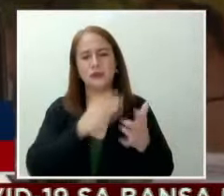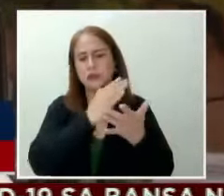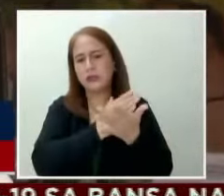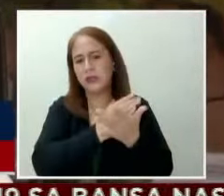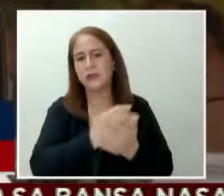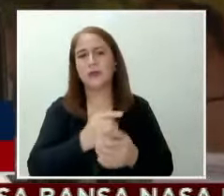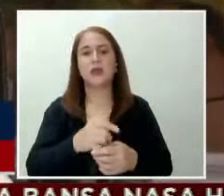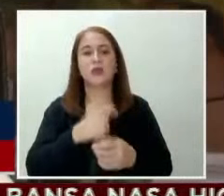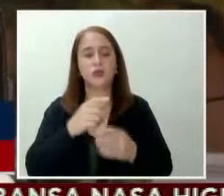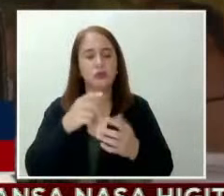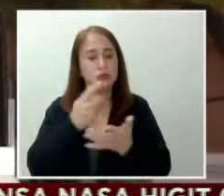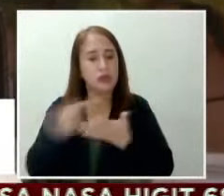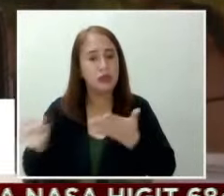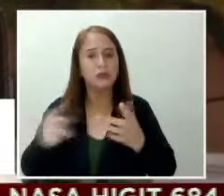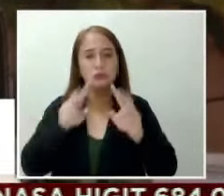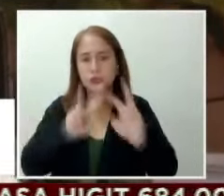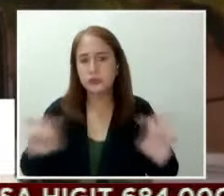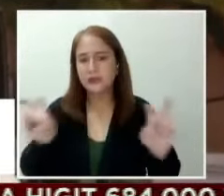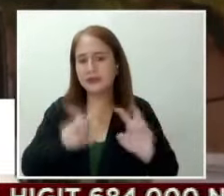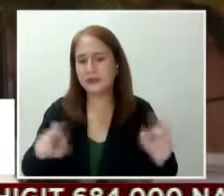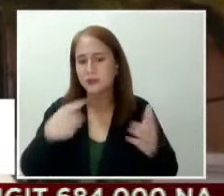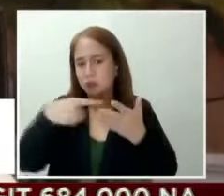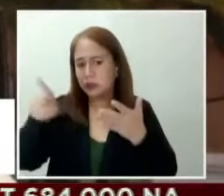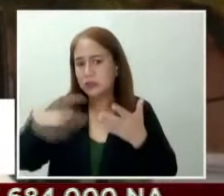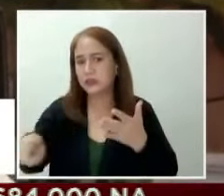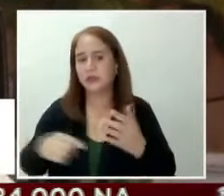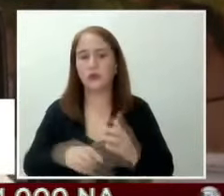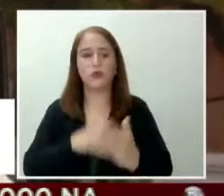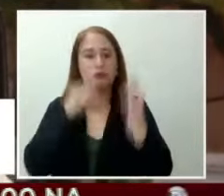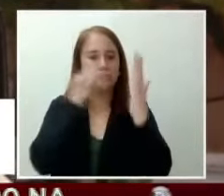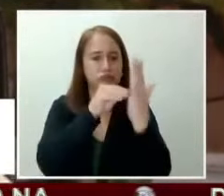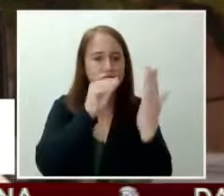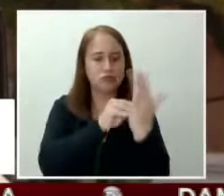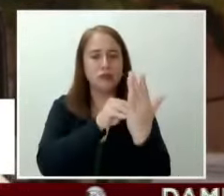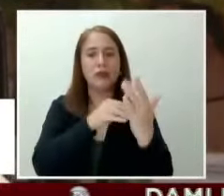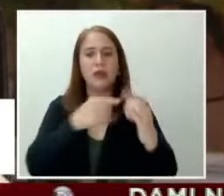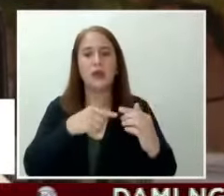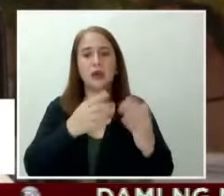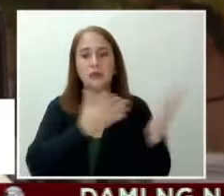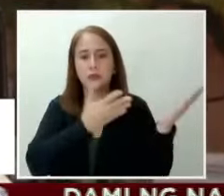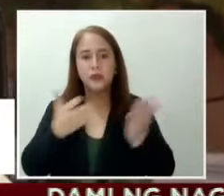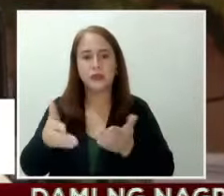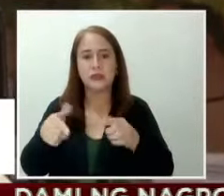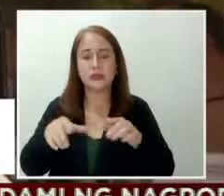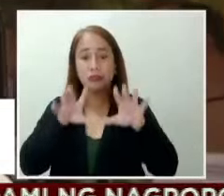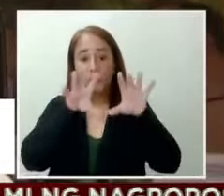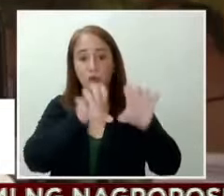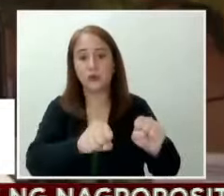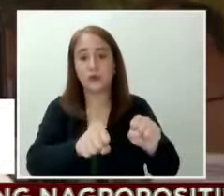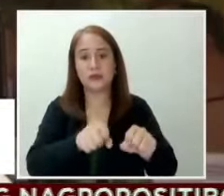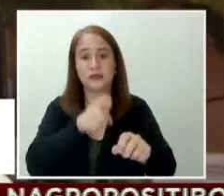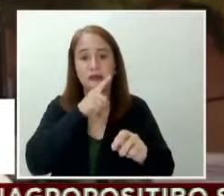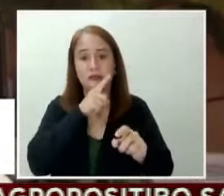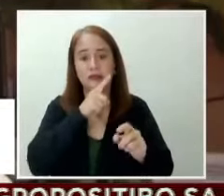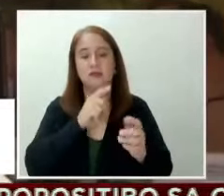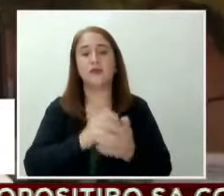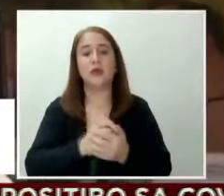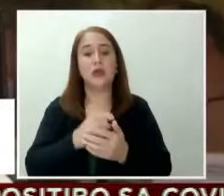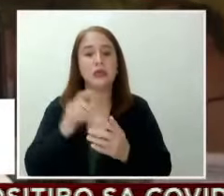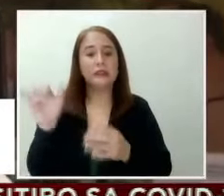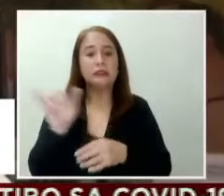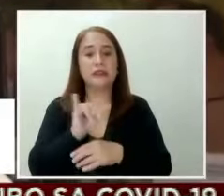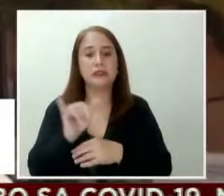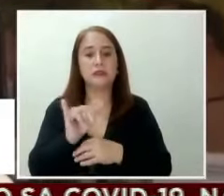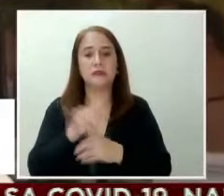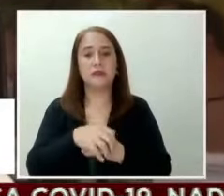investigate, the failure to prosecute and bring these perpetrators to justice is an act